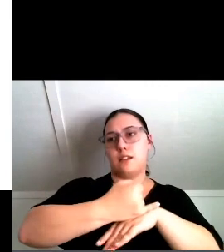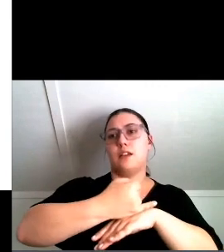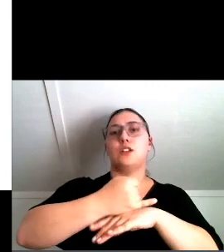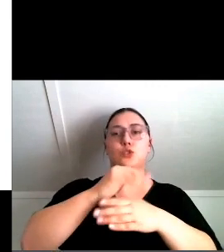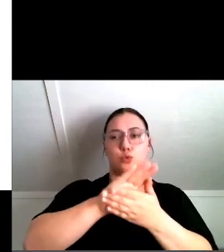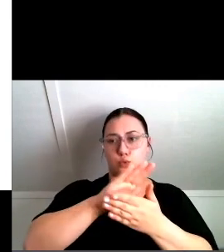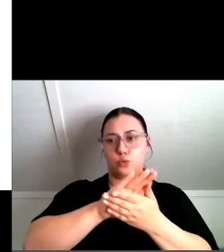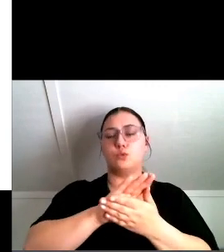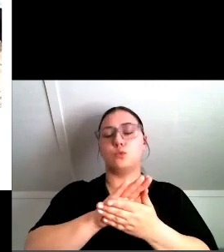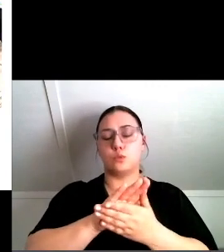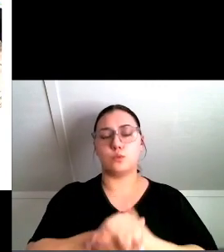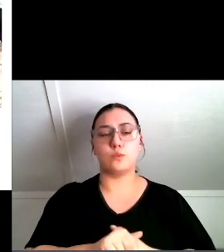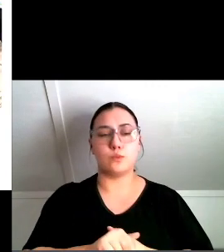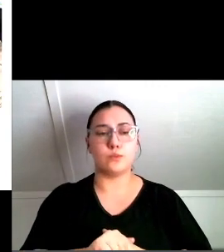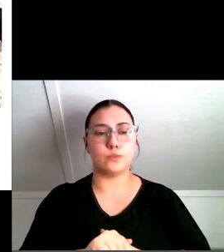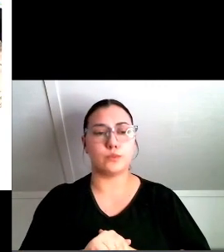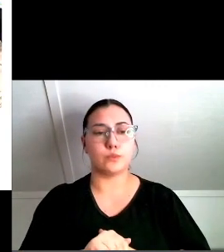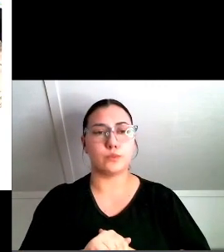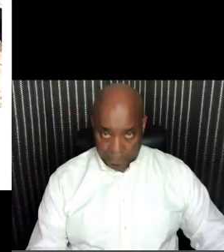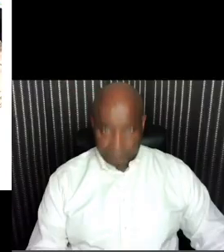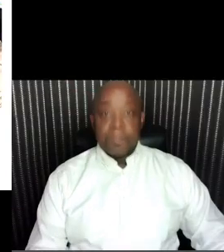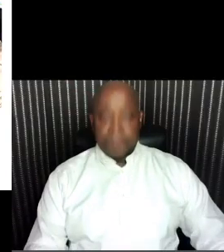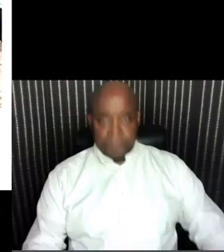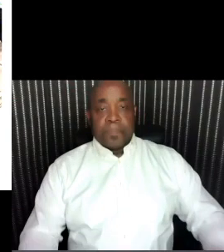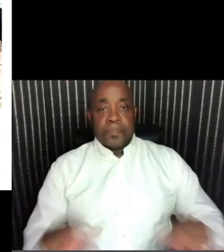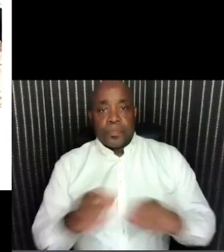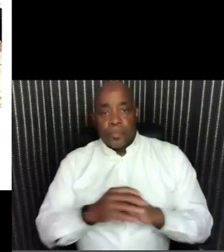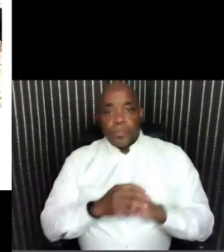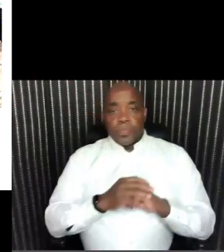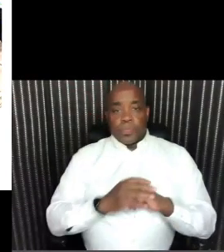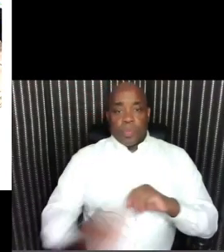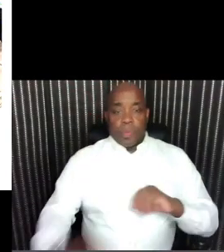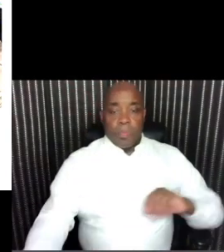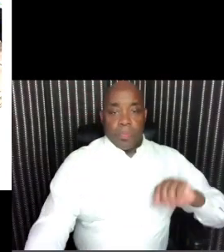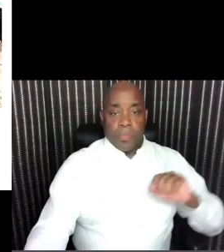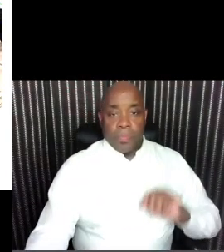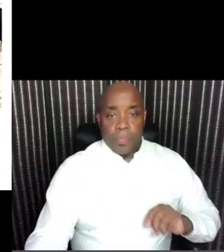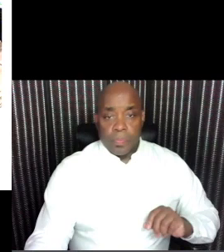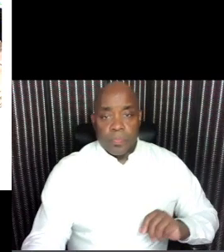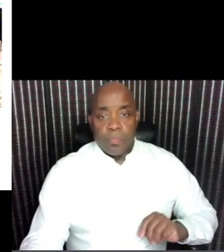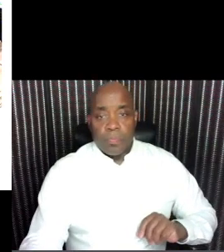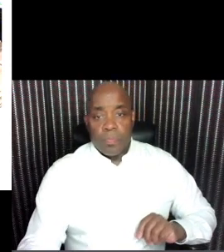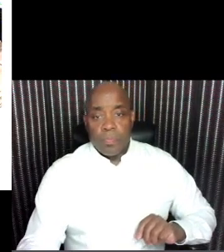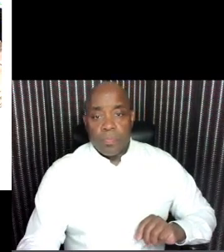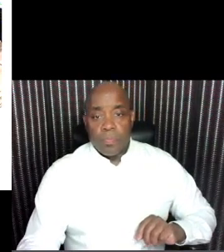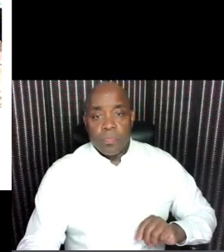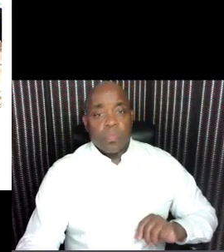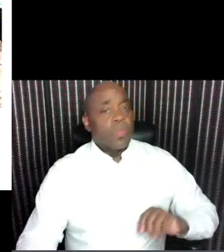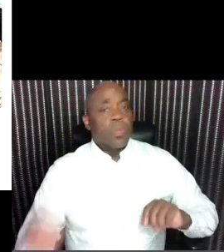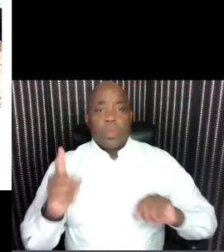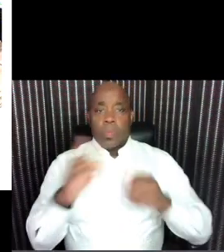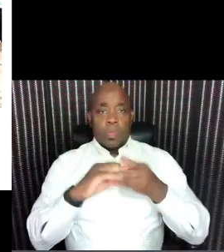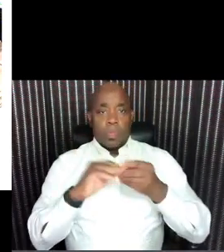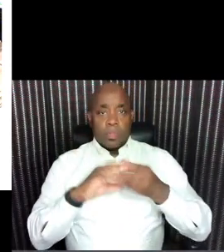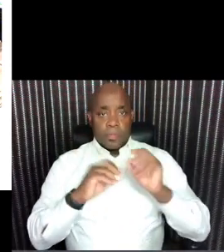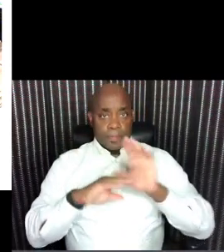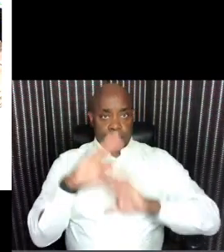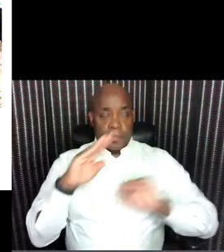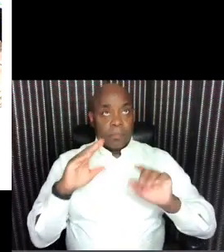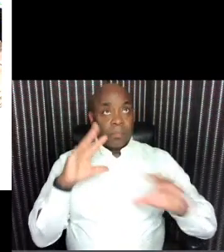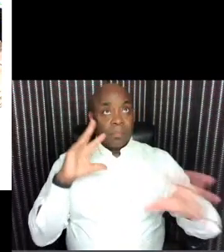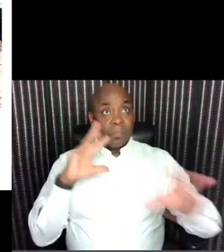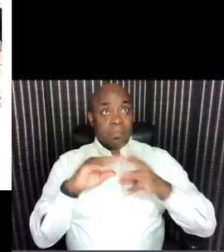residents. This is one development story, but obviously over the years, I've been able to sit in a room with